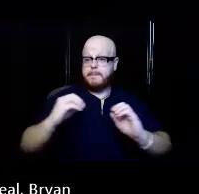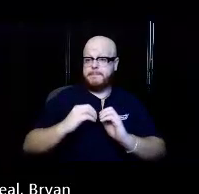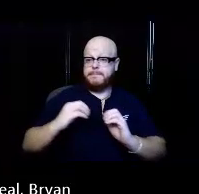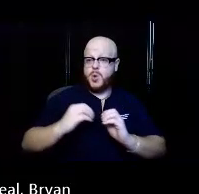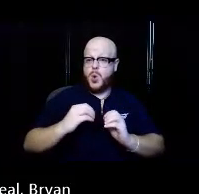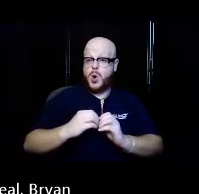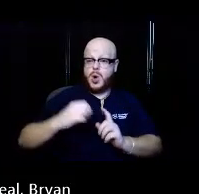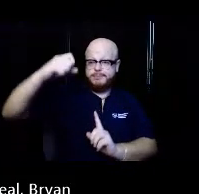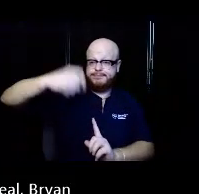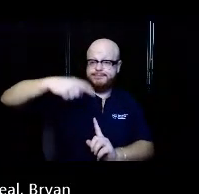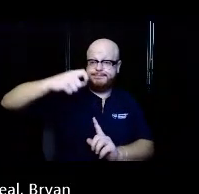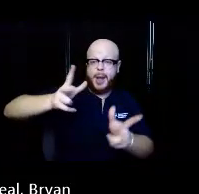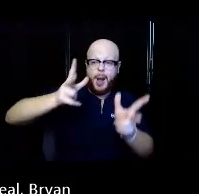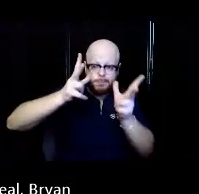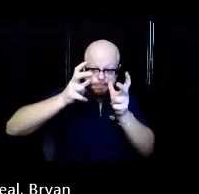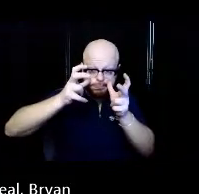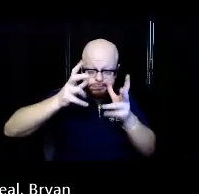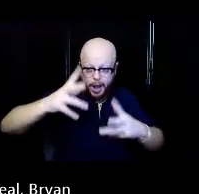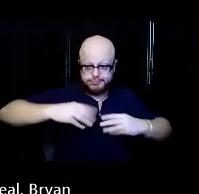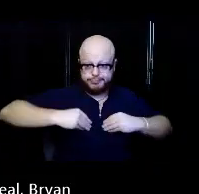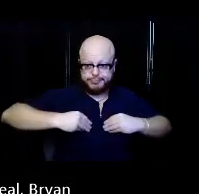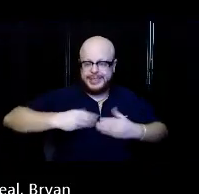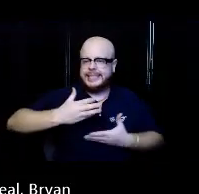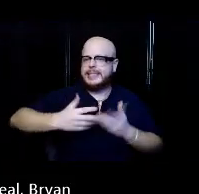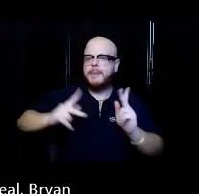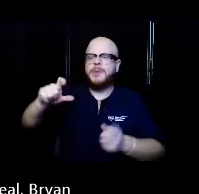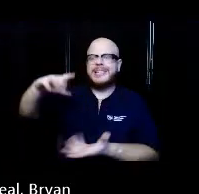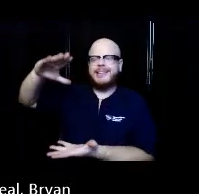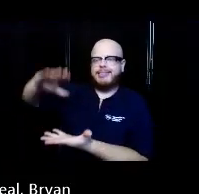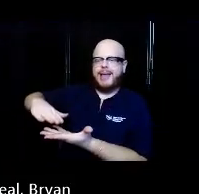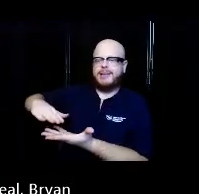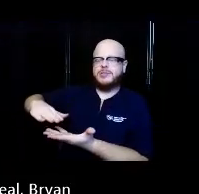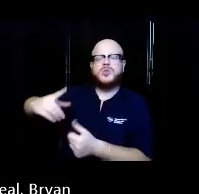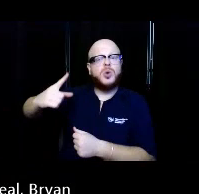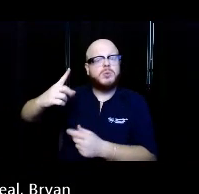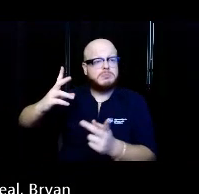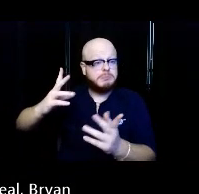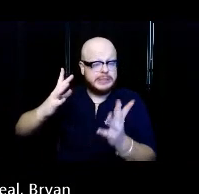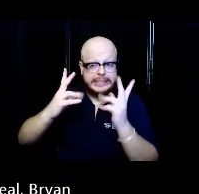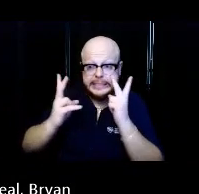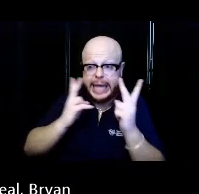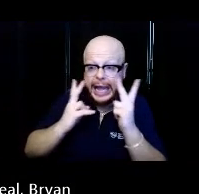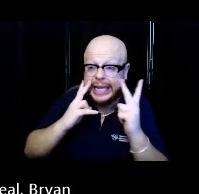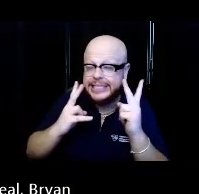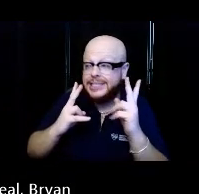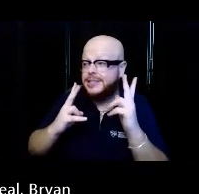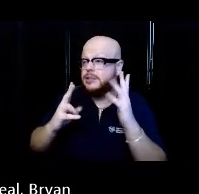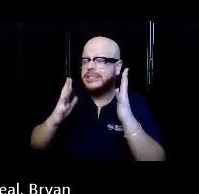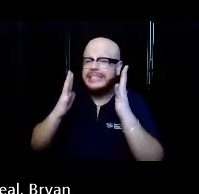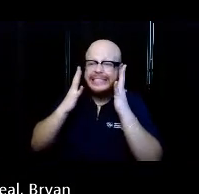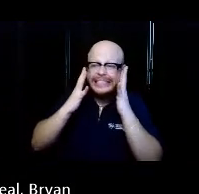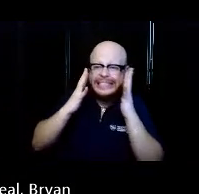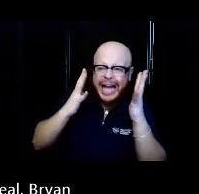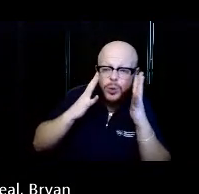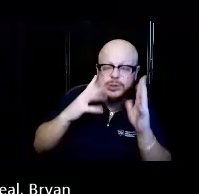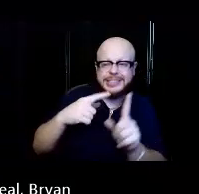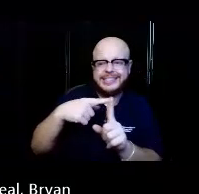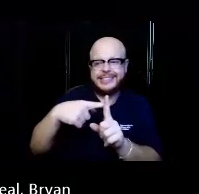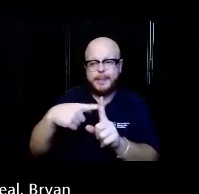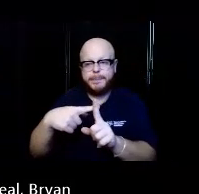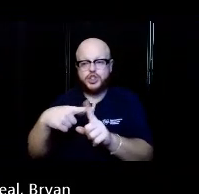think about sights and sounds and temperatures and touch, some people need more stimulus and some people